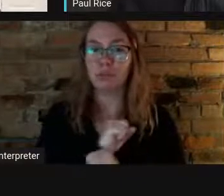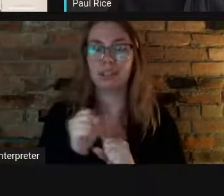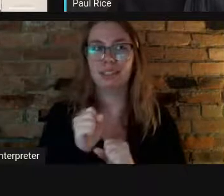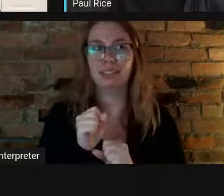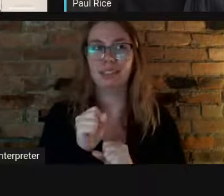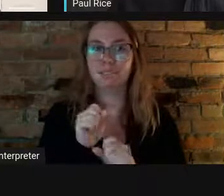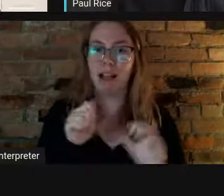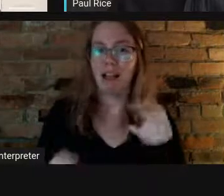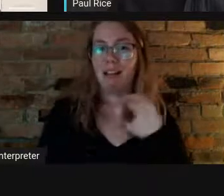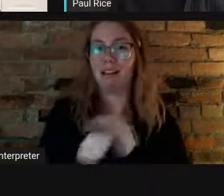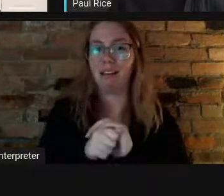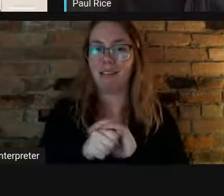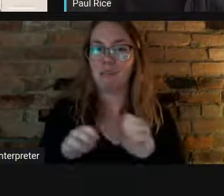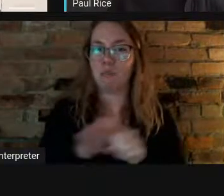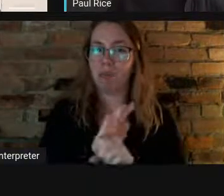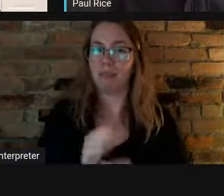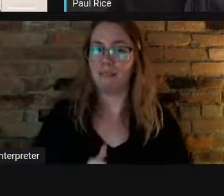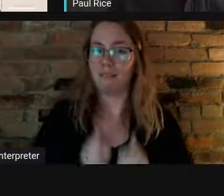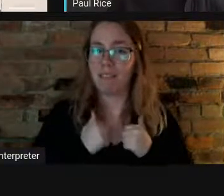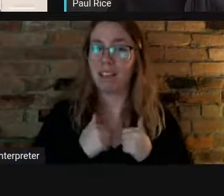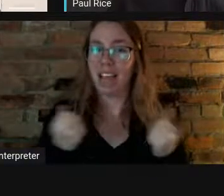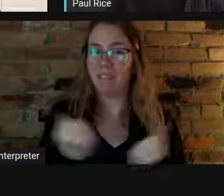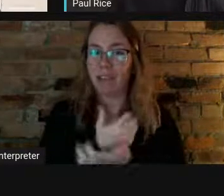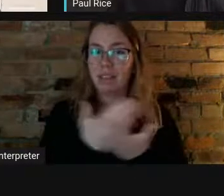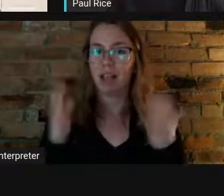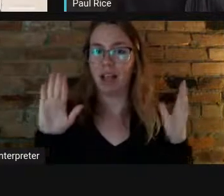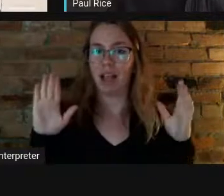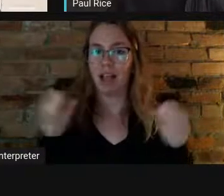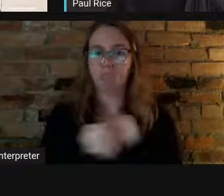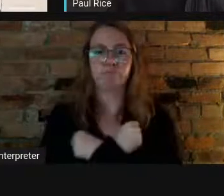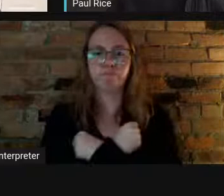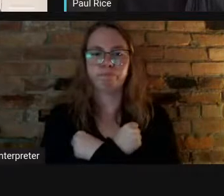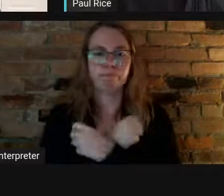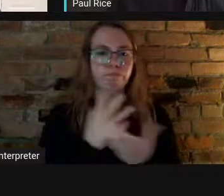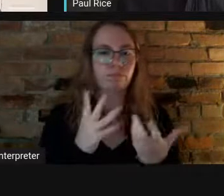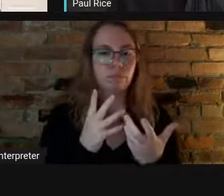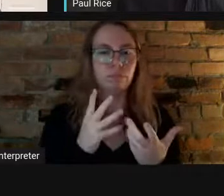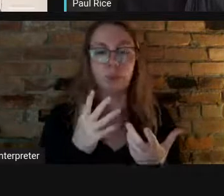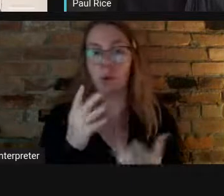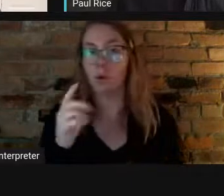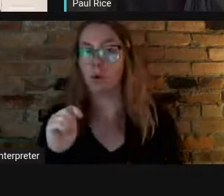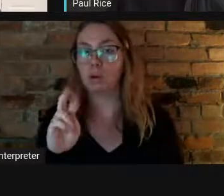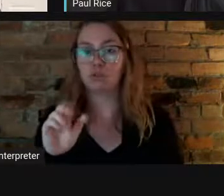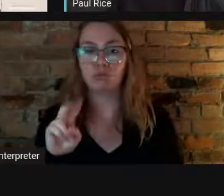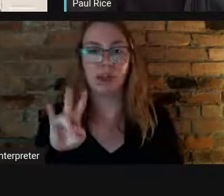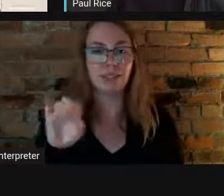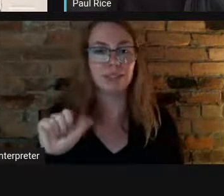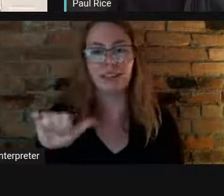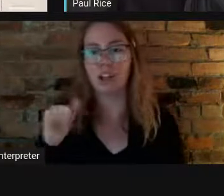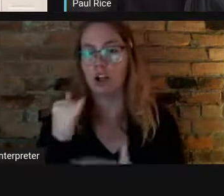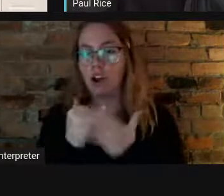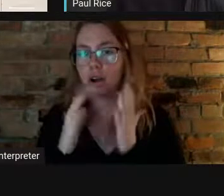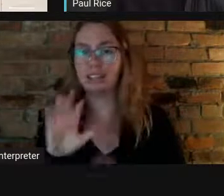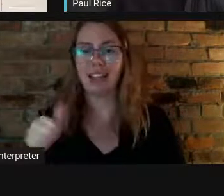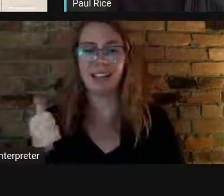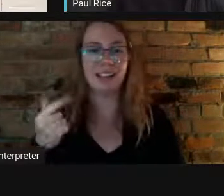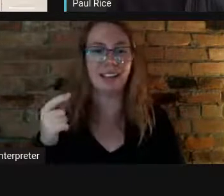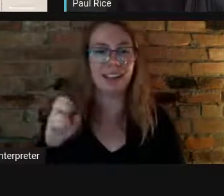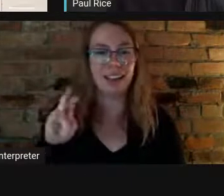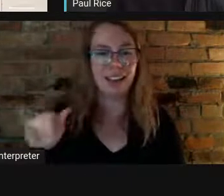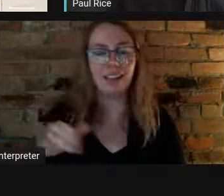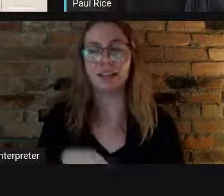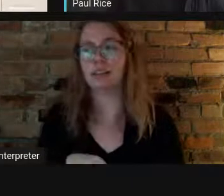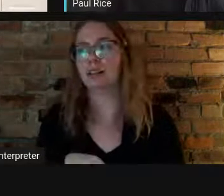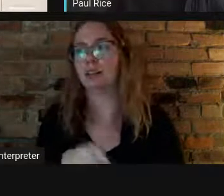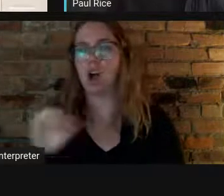doors. The idea of Evgeny or any travesty artist or, you know, drag performer performing out in public in the streets in Russia